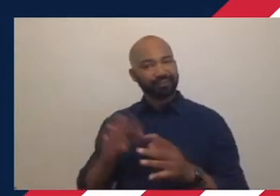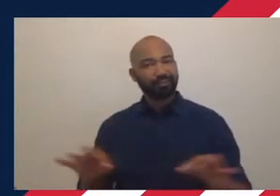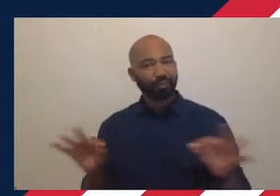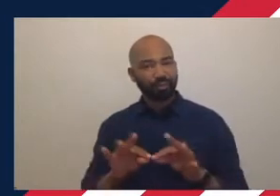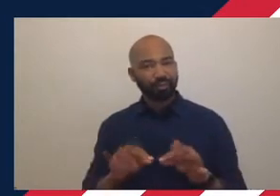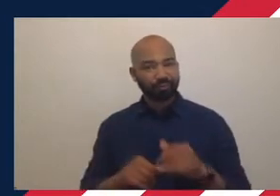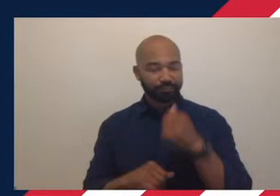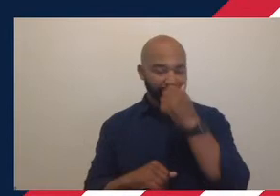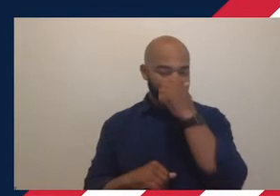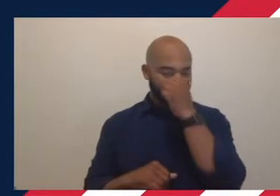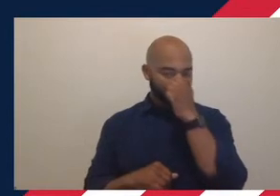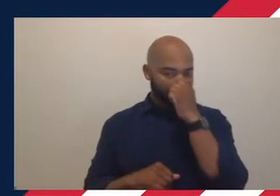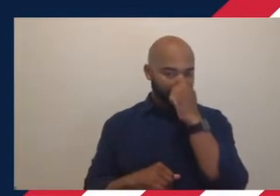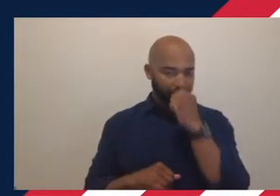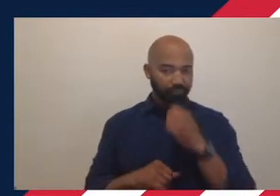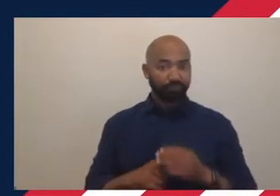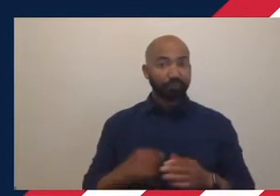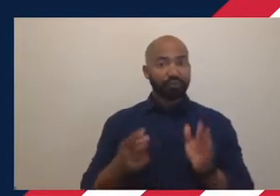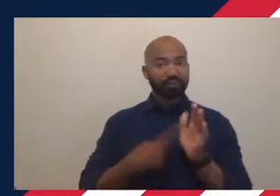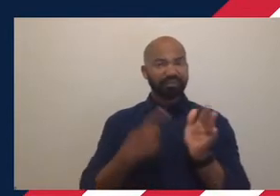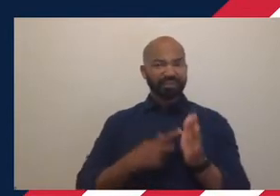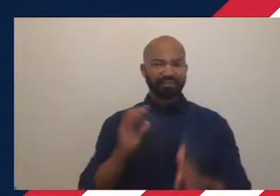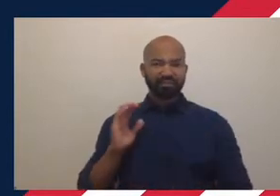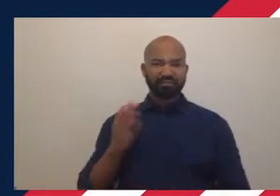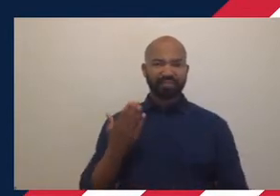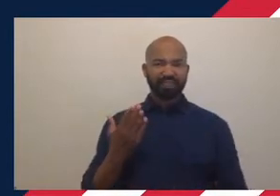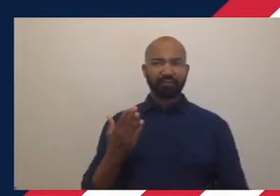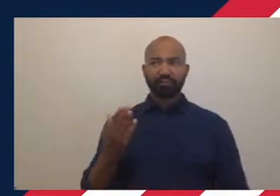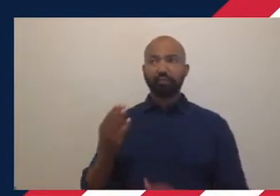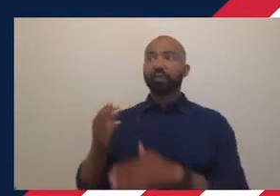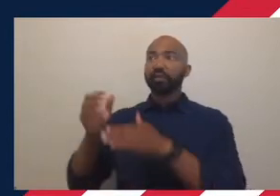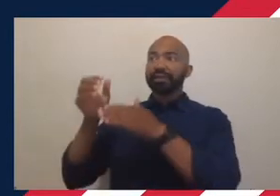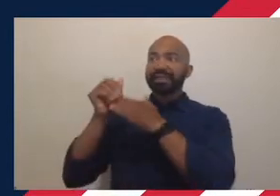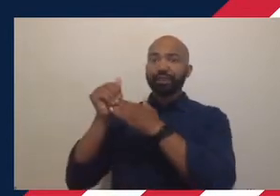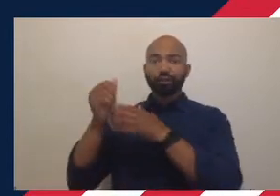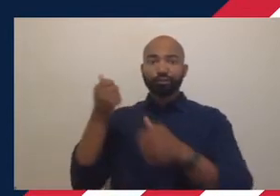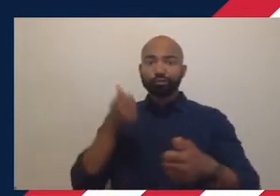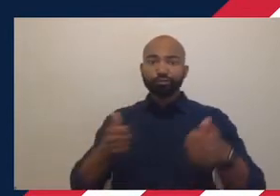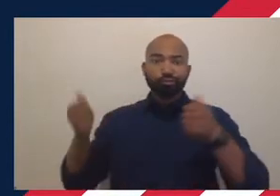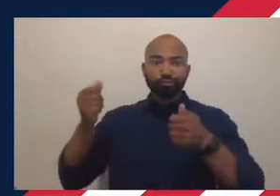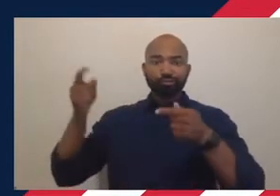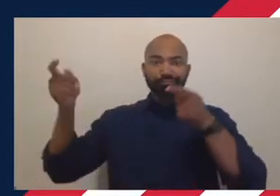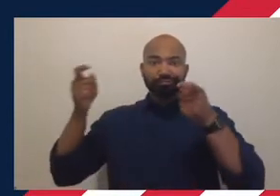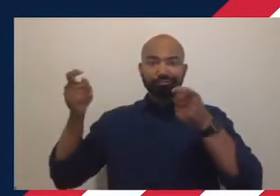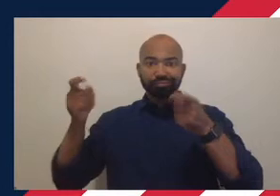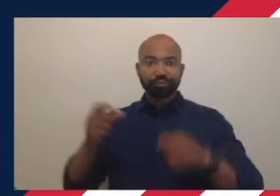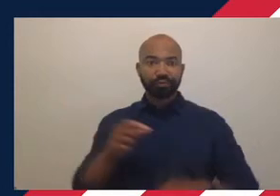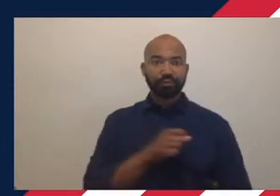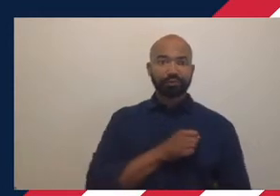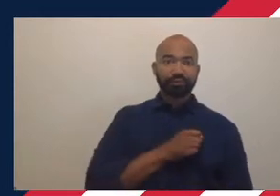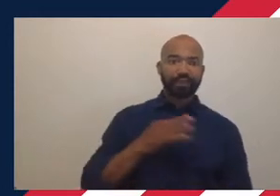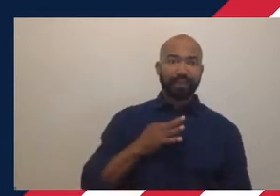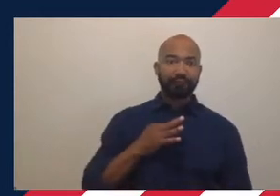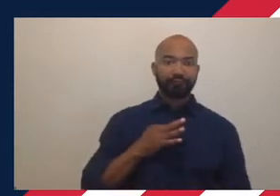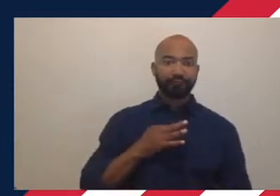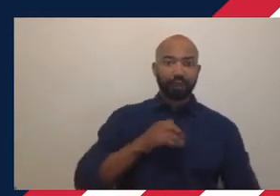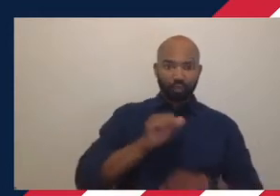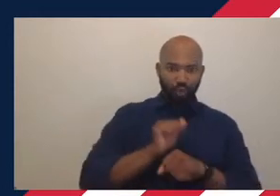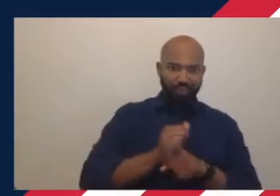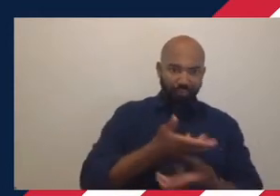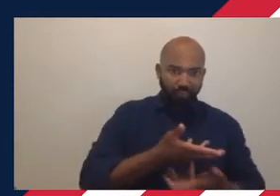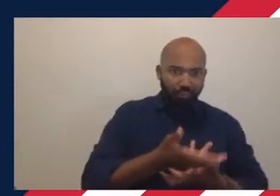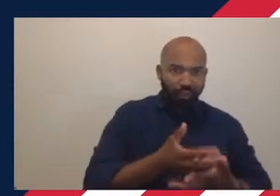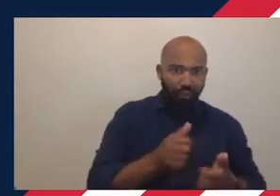a disconnect between leadership and the staff that are on the front lines. And